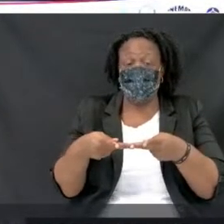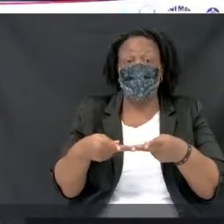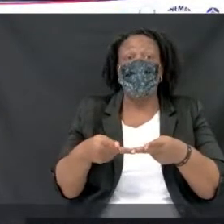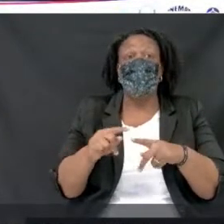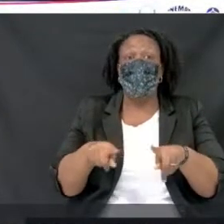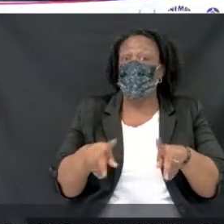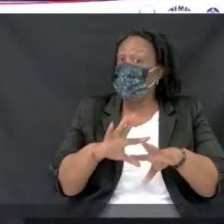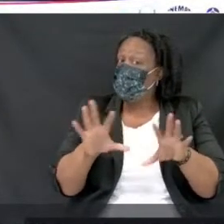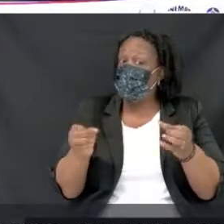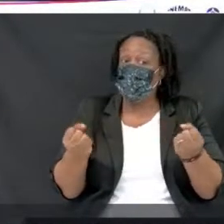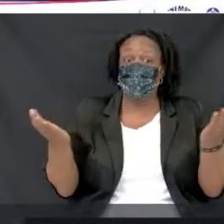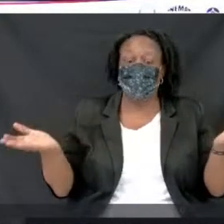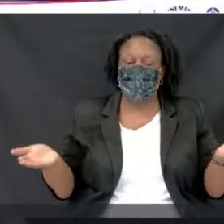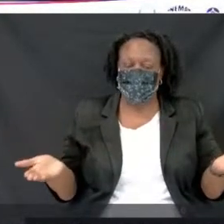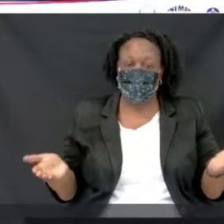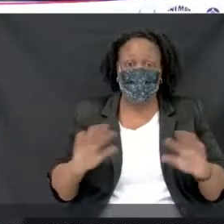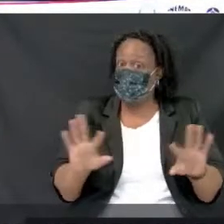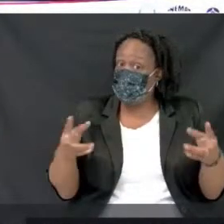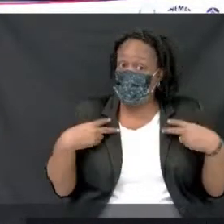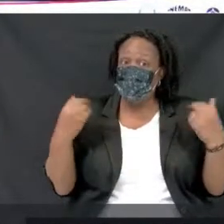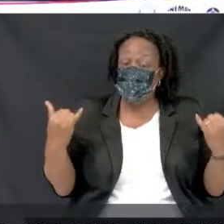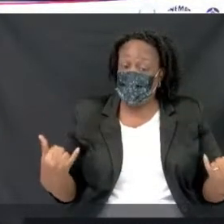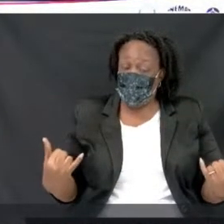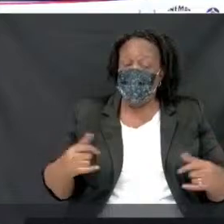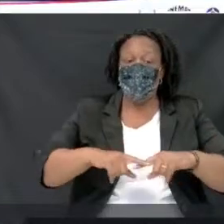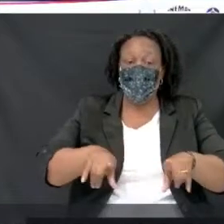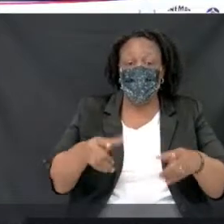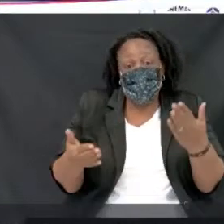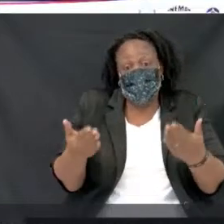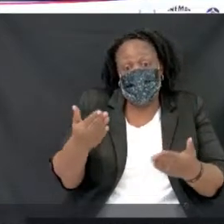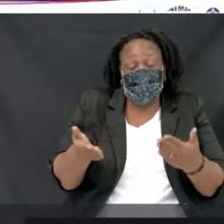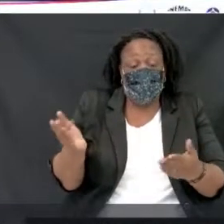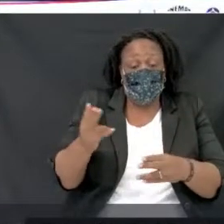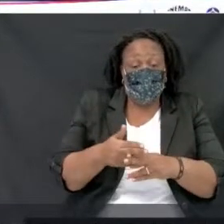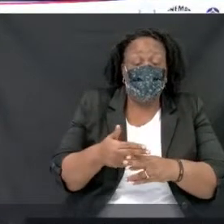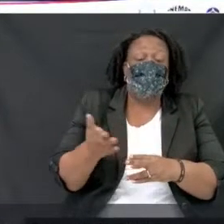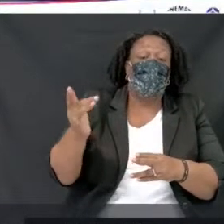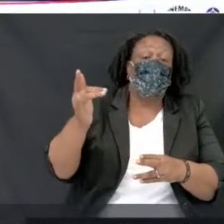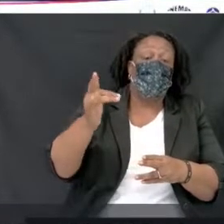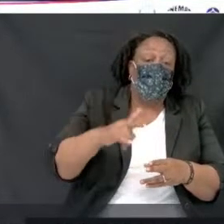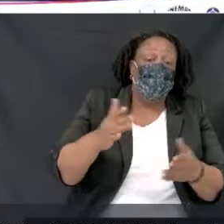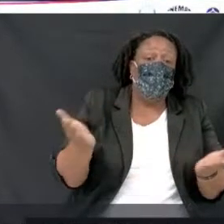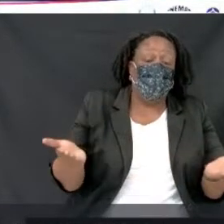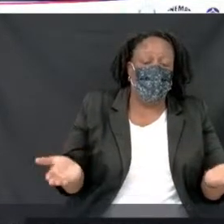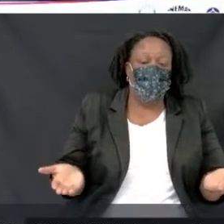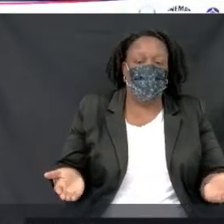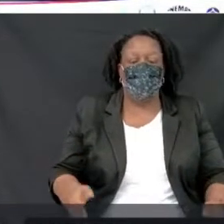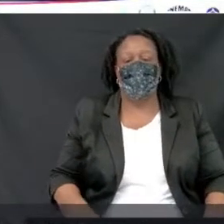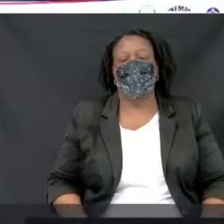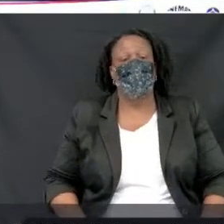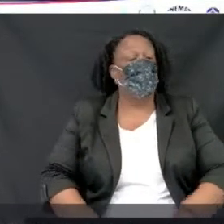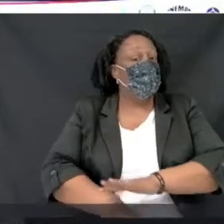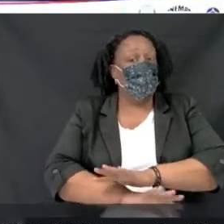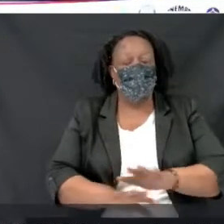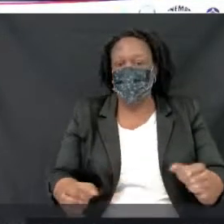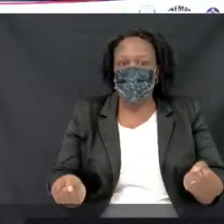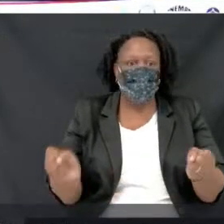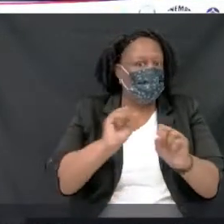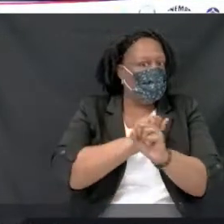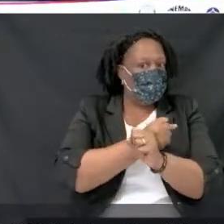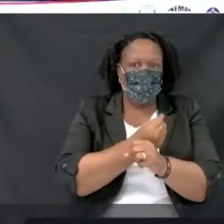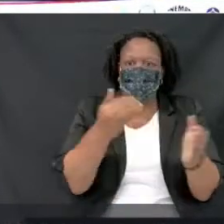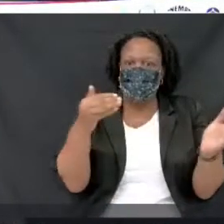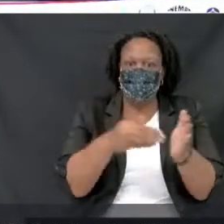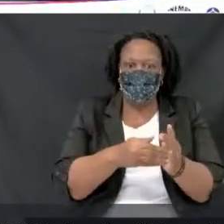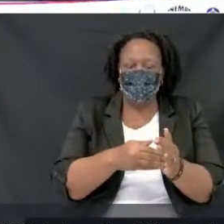to avoid a return of curfews, lockdowns to contain the fourth wave when it arrives and the Delta variant, we need